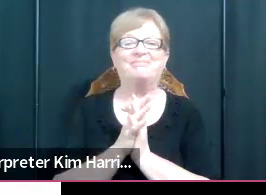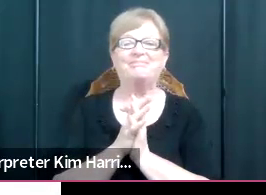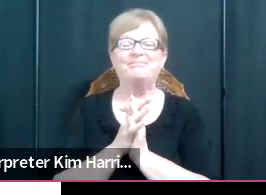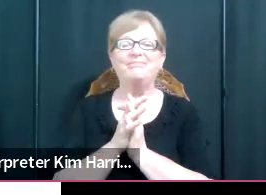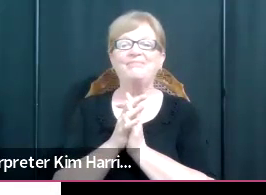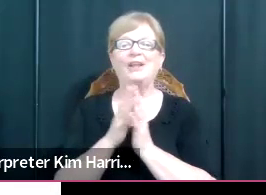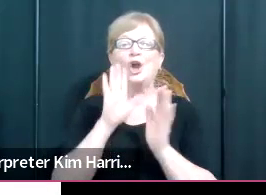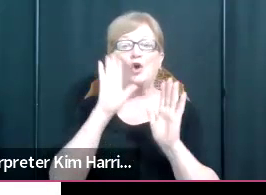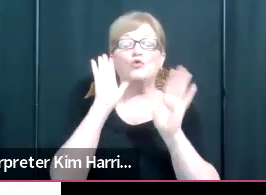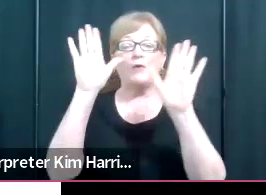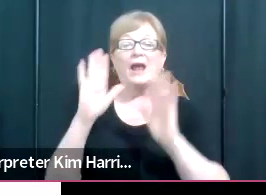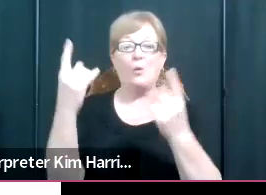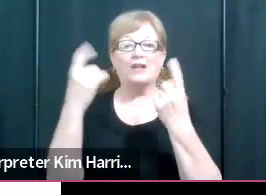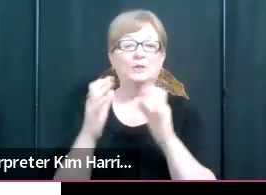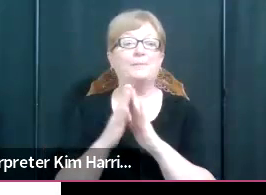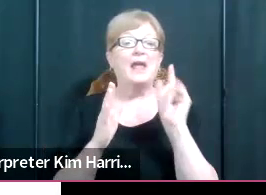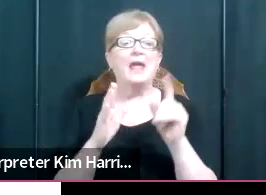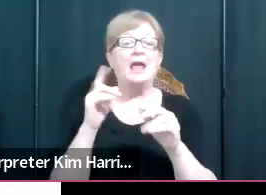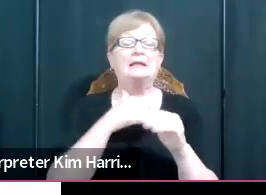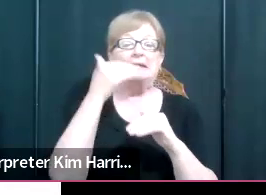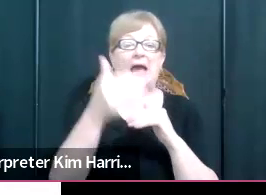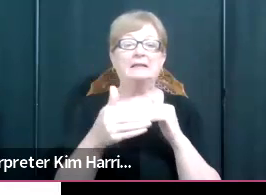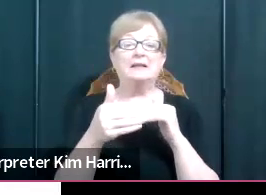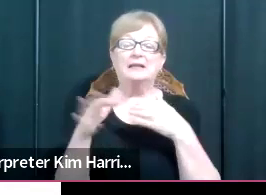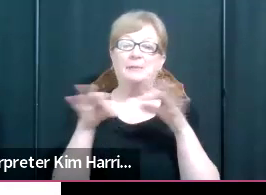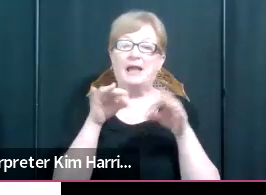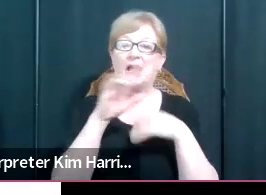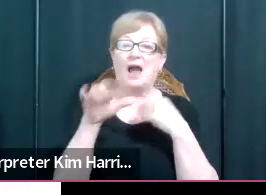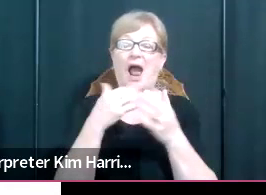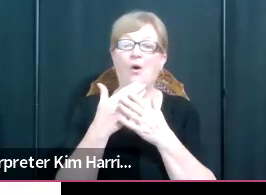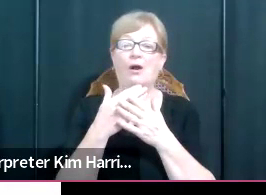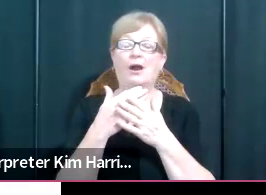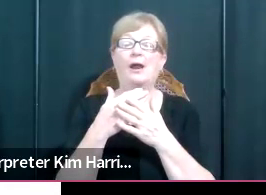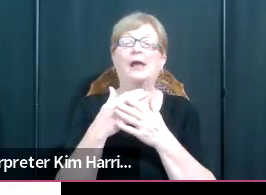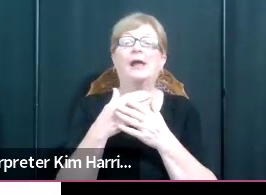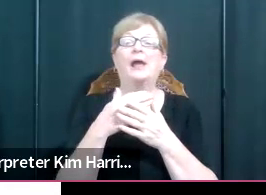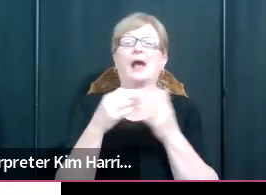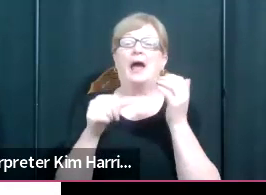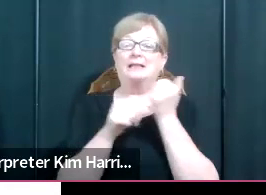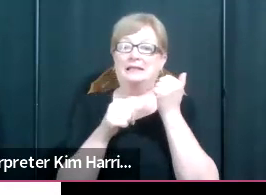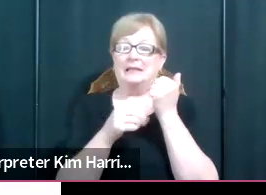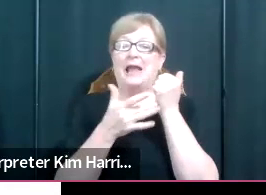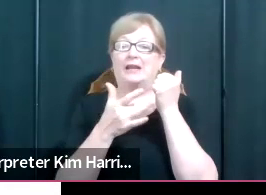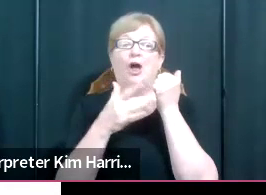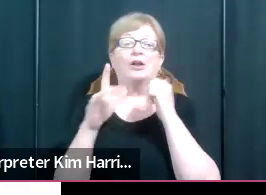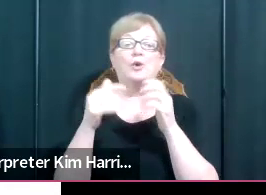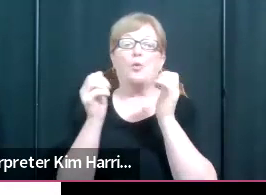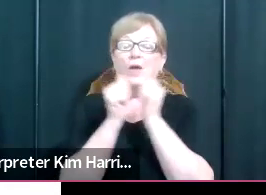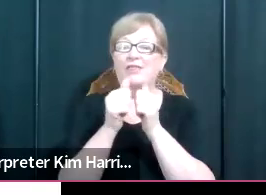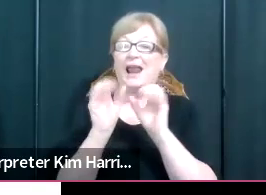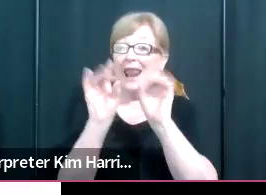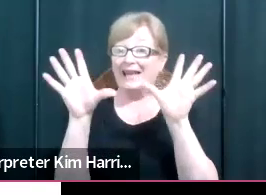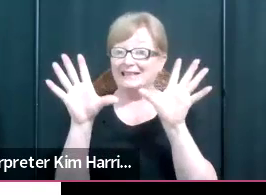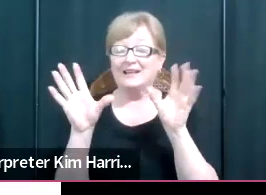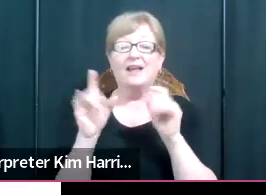Great question. This next slide has some of our AT with lights that we have available